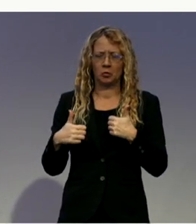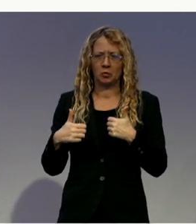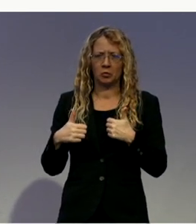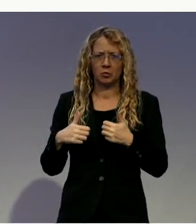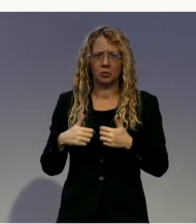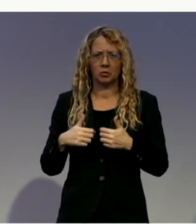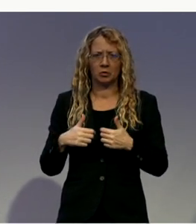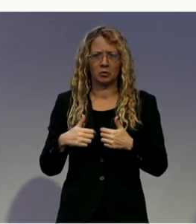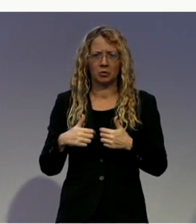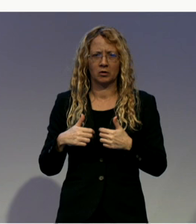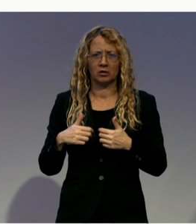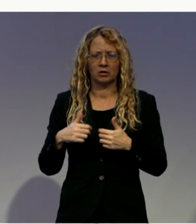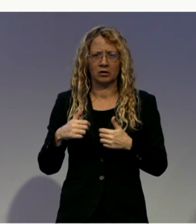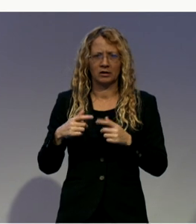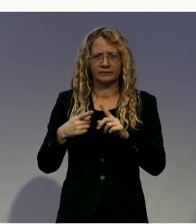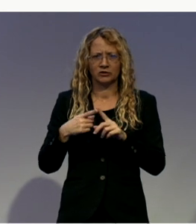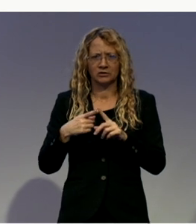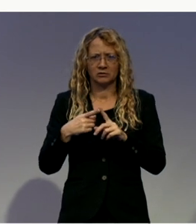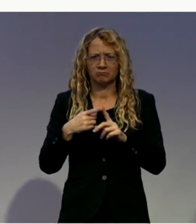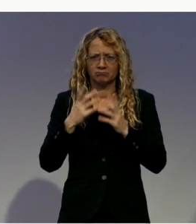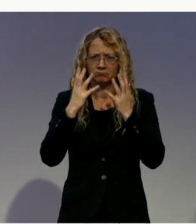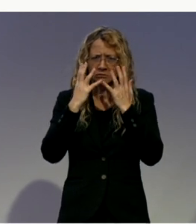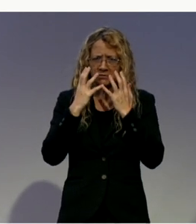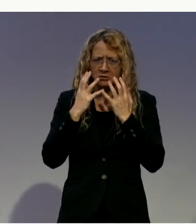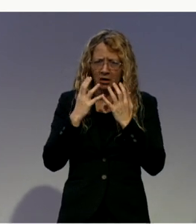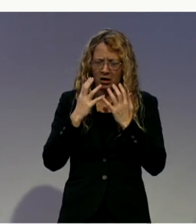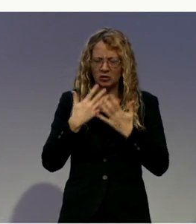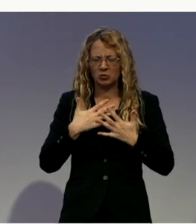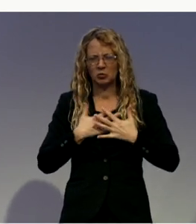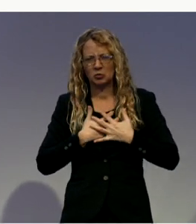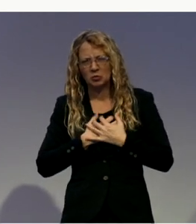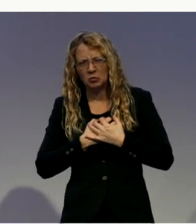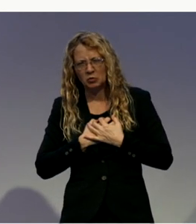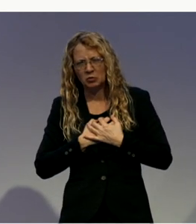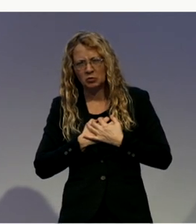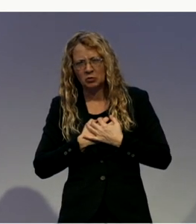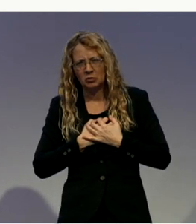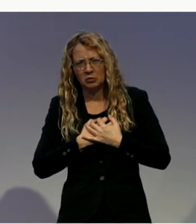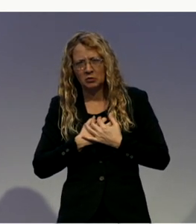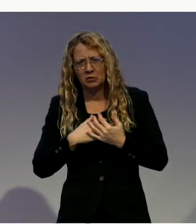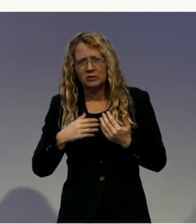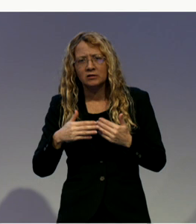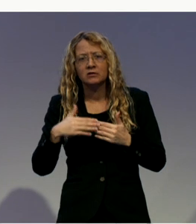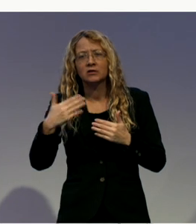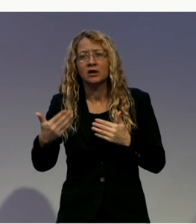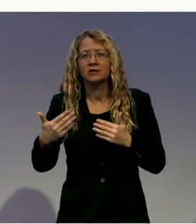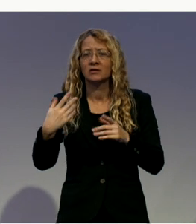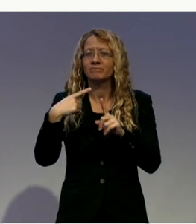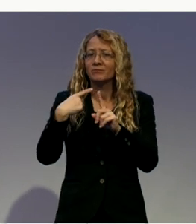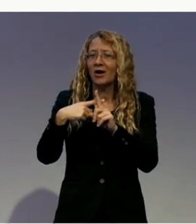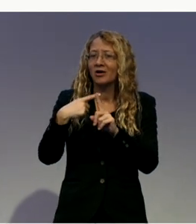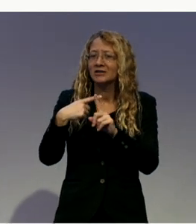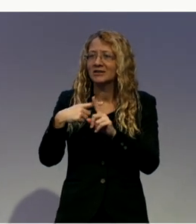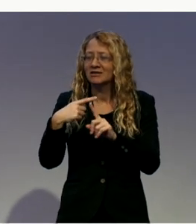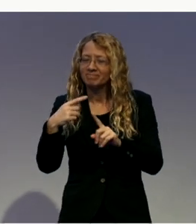something bad happened, and it happened, of course. And then all the great stories, success stories, you